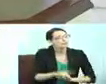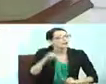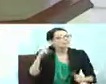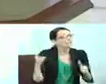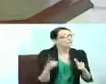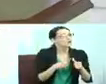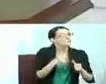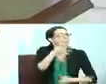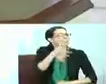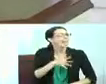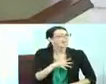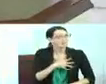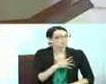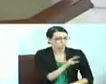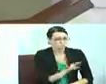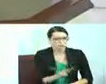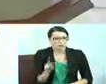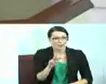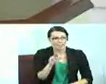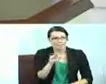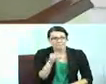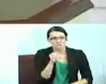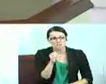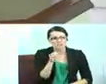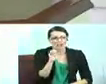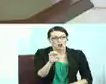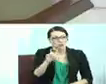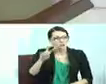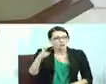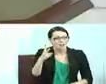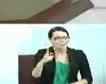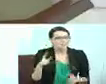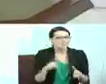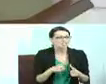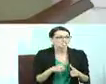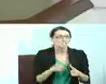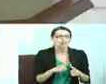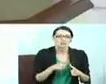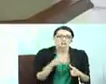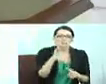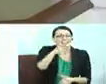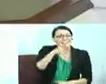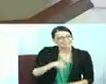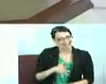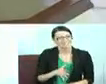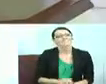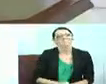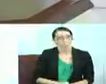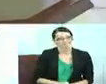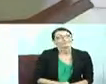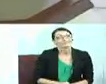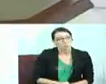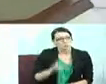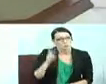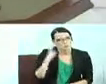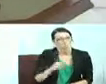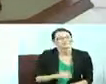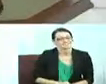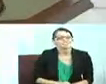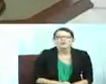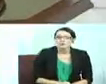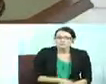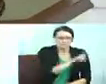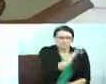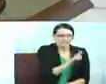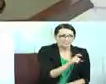You didn't have to look at Michelle twice. She was a first lady. In Texas, we had a